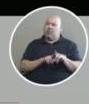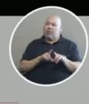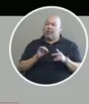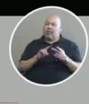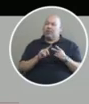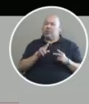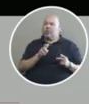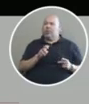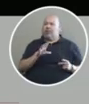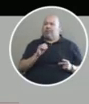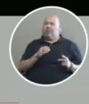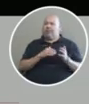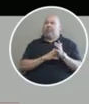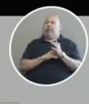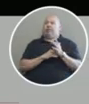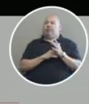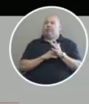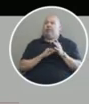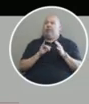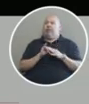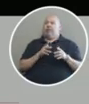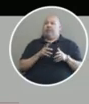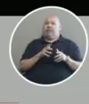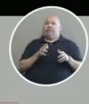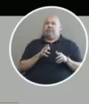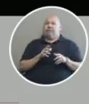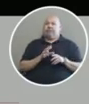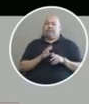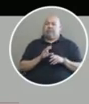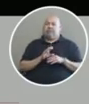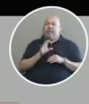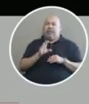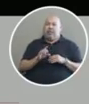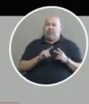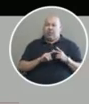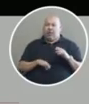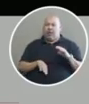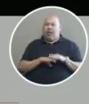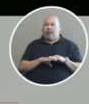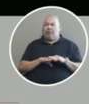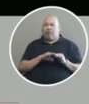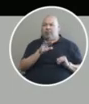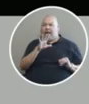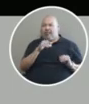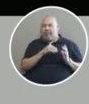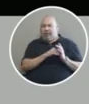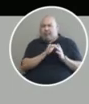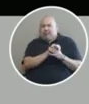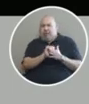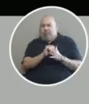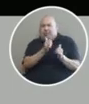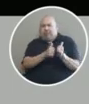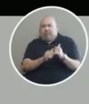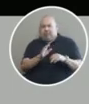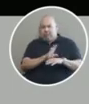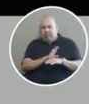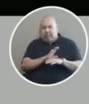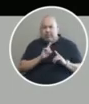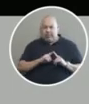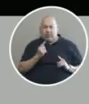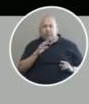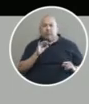as $250,000 would be allotted towards up to $5,000 per business